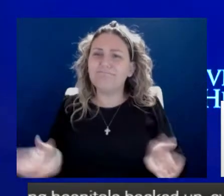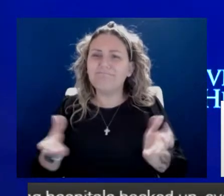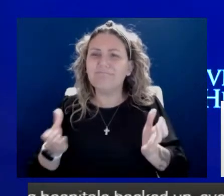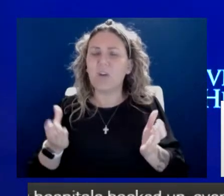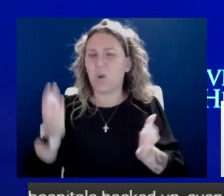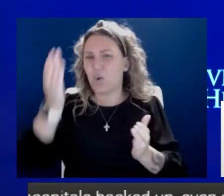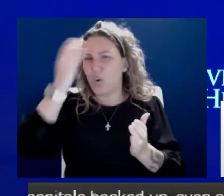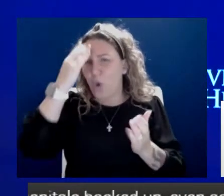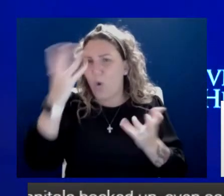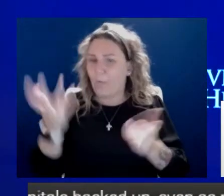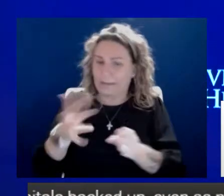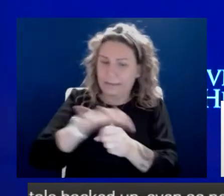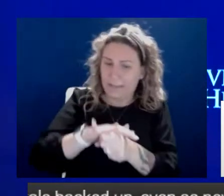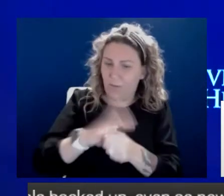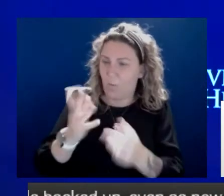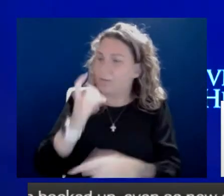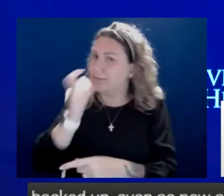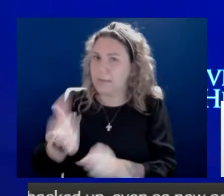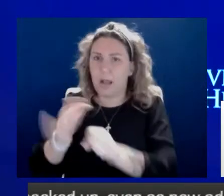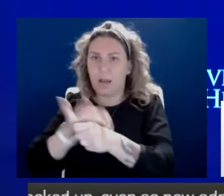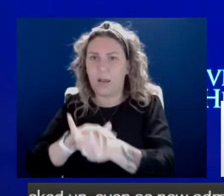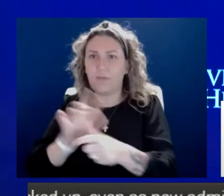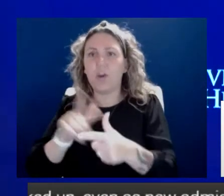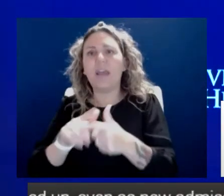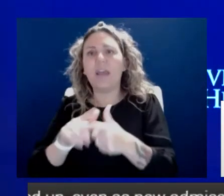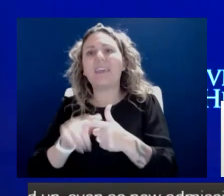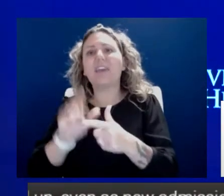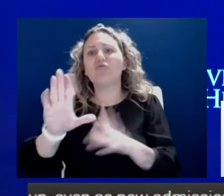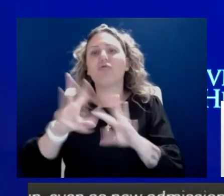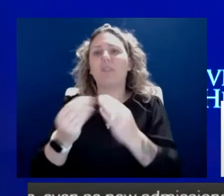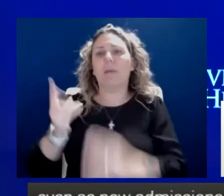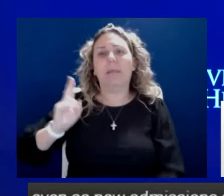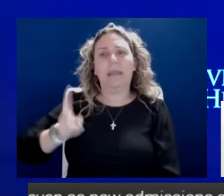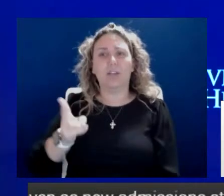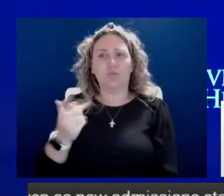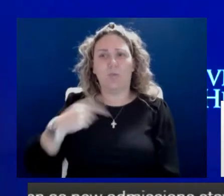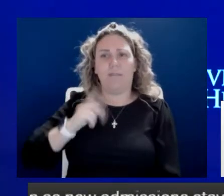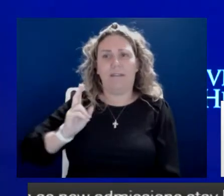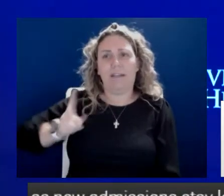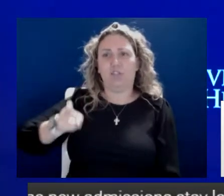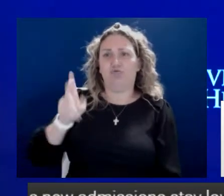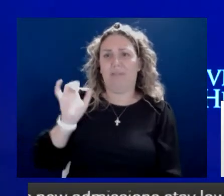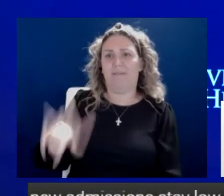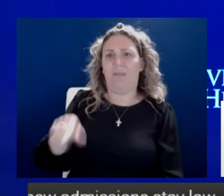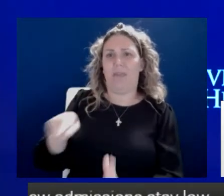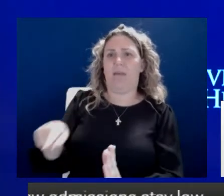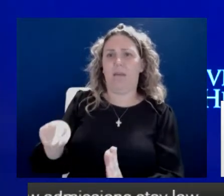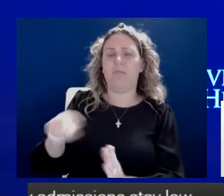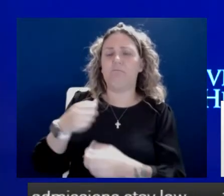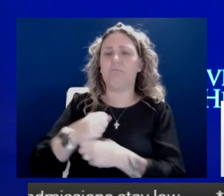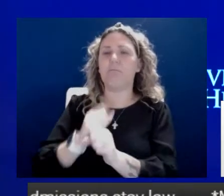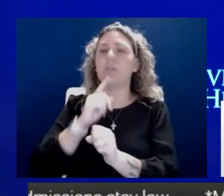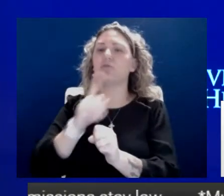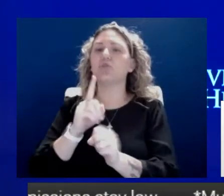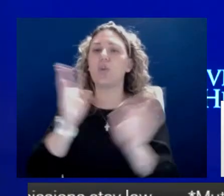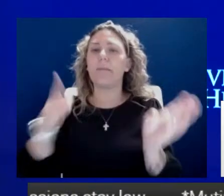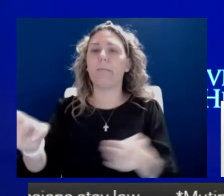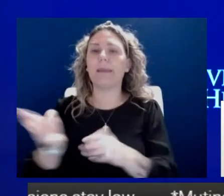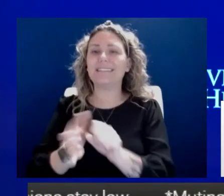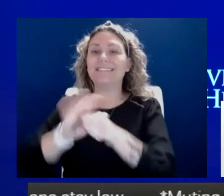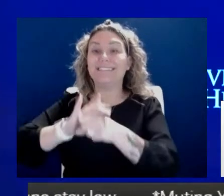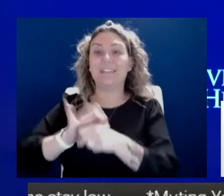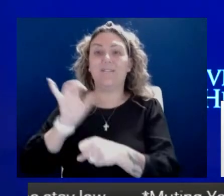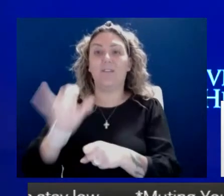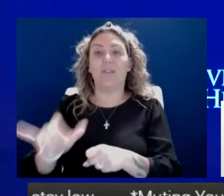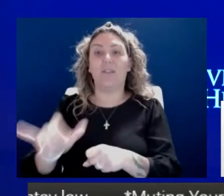covered, what isn't covered. And then look at family history. Say, we have a history of this. And so get those plans that cover those things, the supplemental